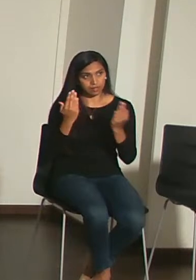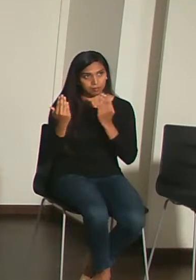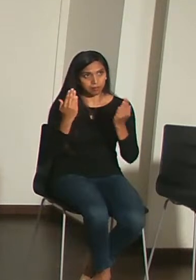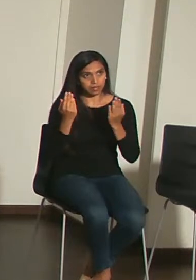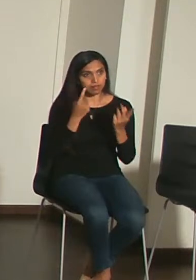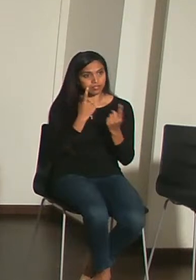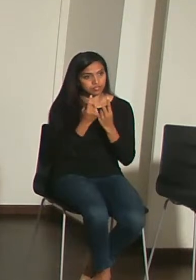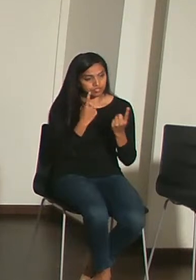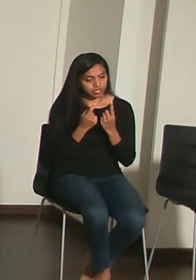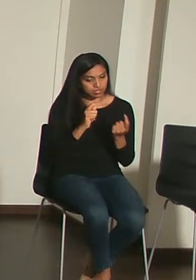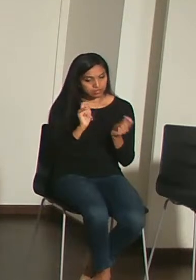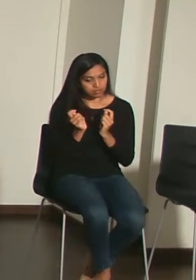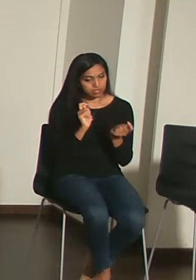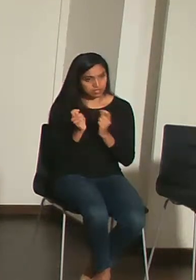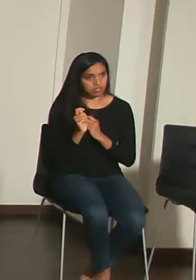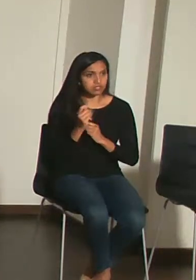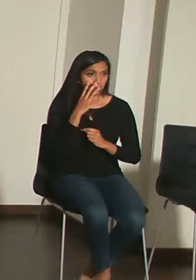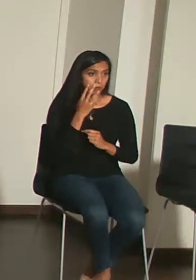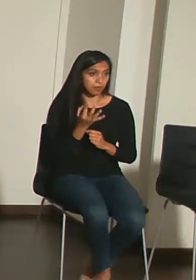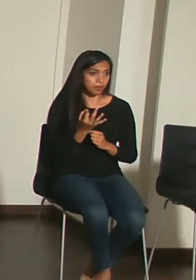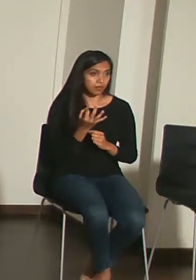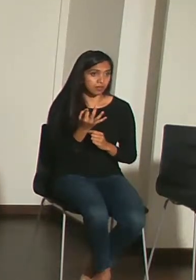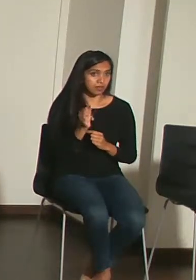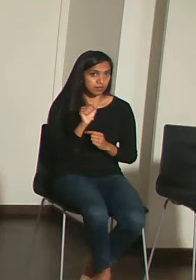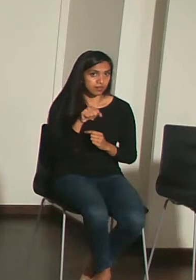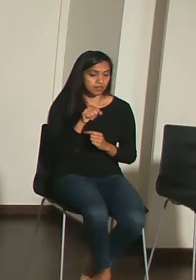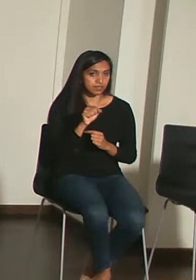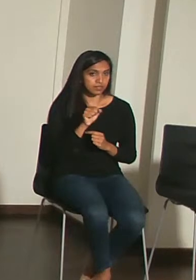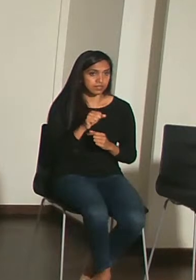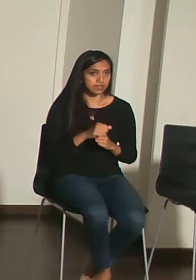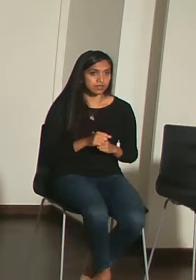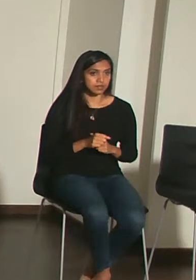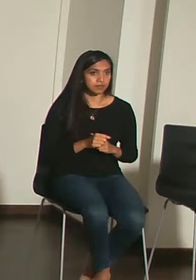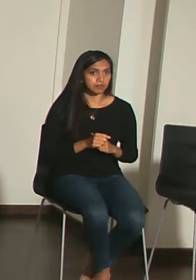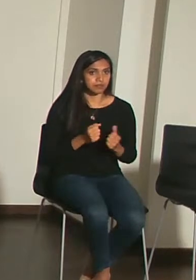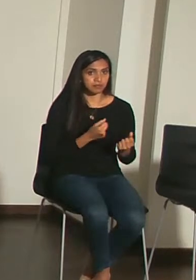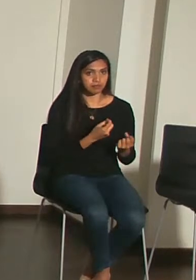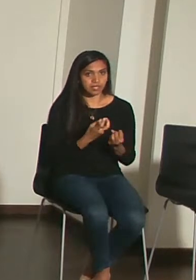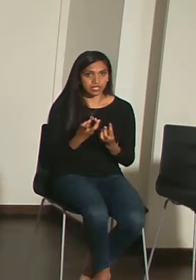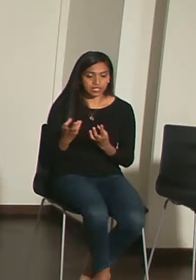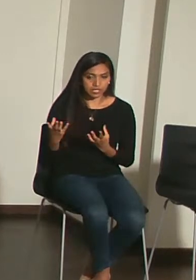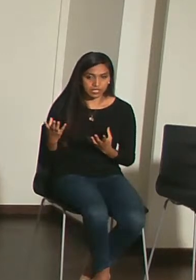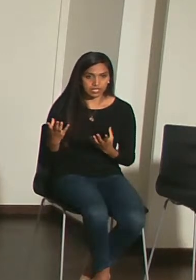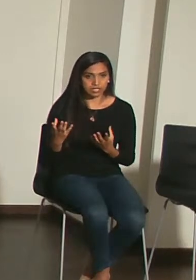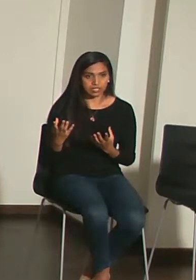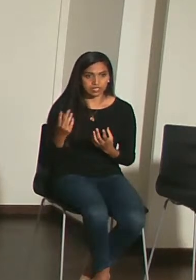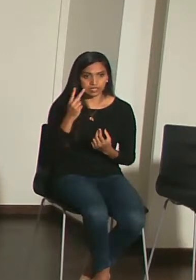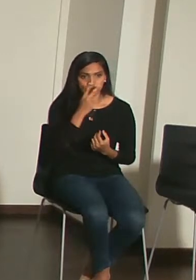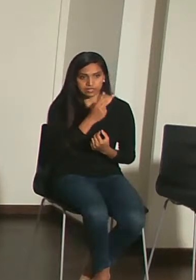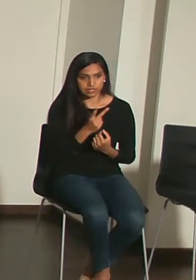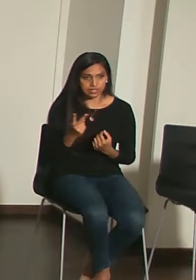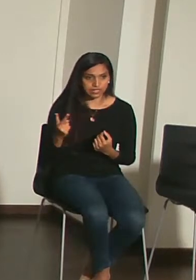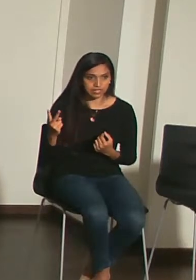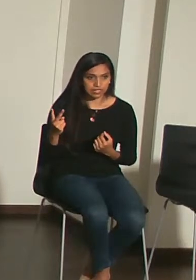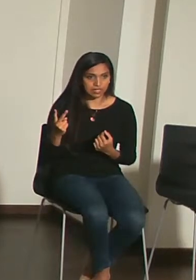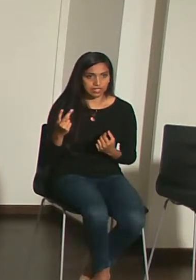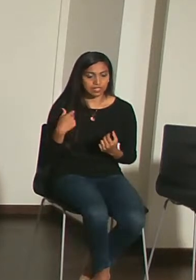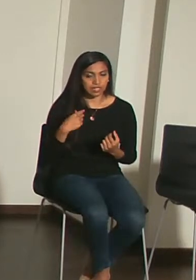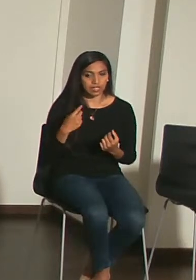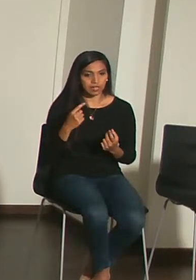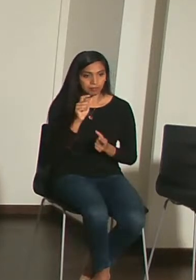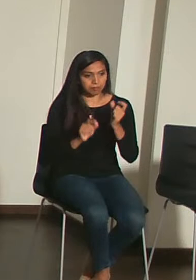And the gaps are endless. There are so many that haven't yet been seen or sort of made